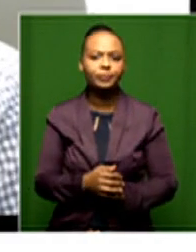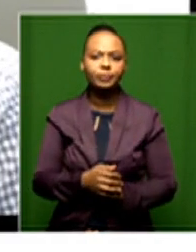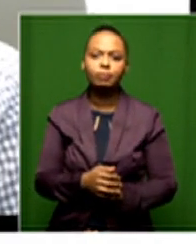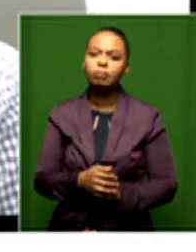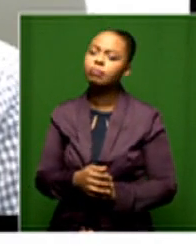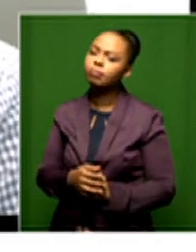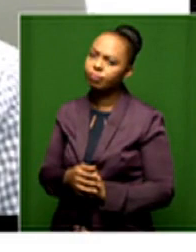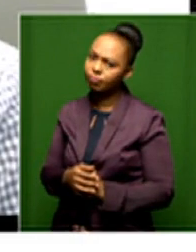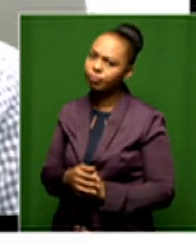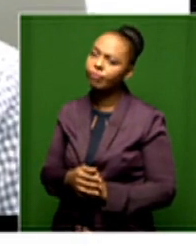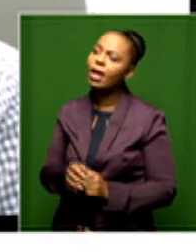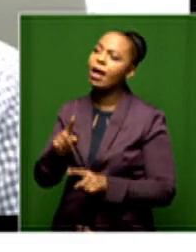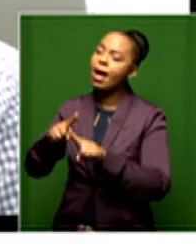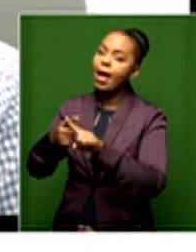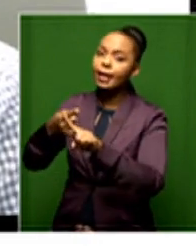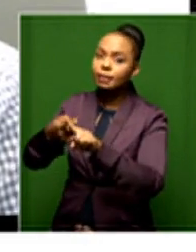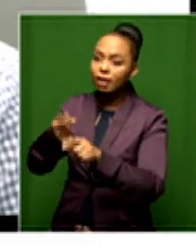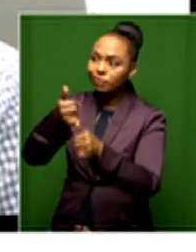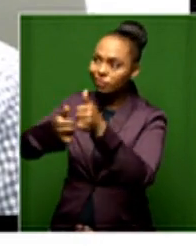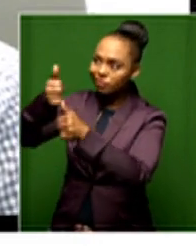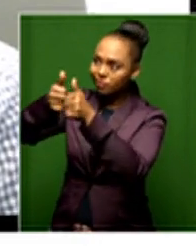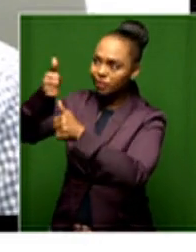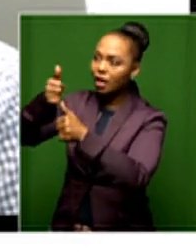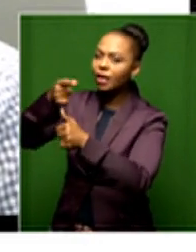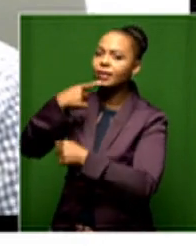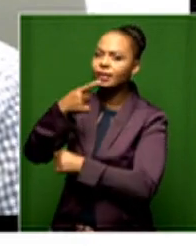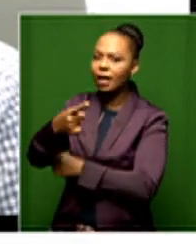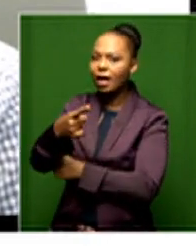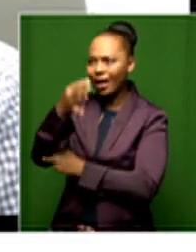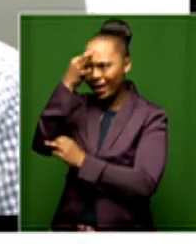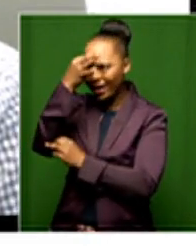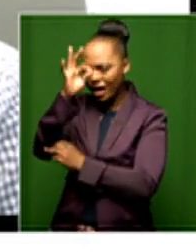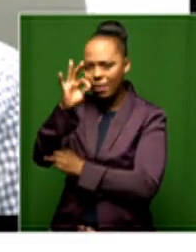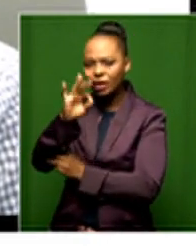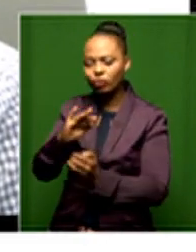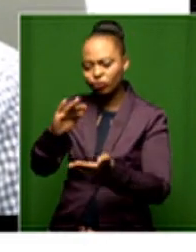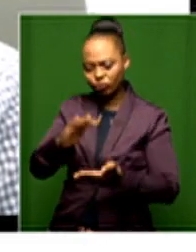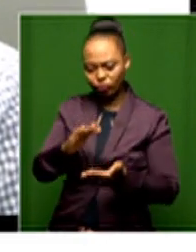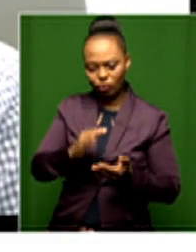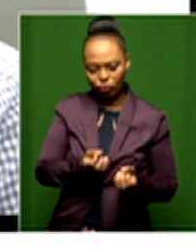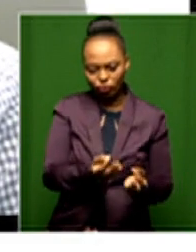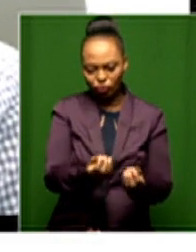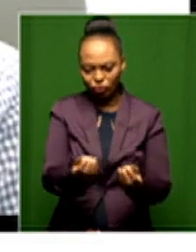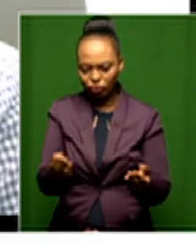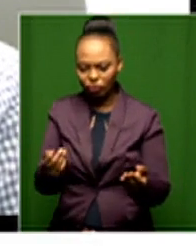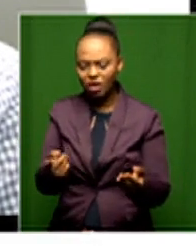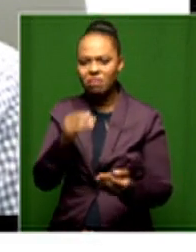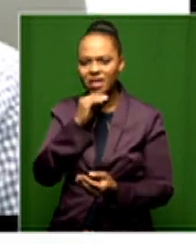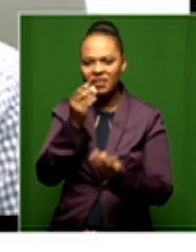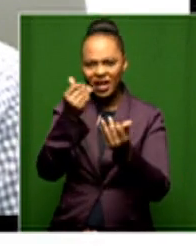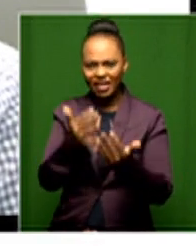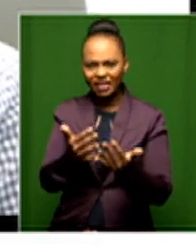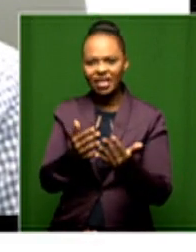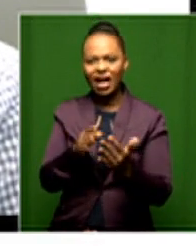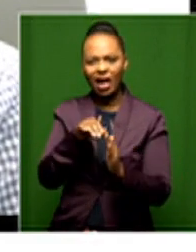Experts have been quoted in the news basically saying that government's rollout plans are logistically and financially flawed, which is very